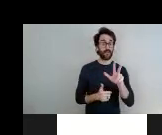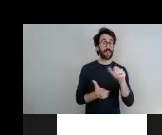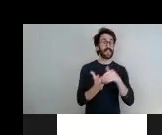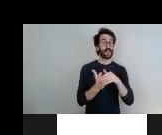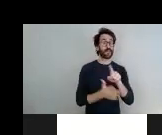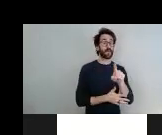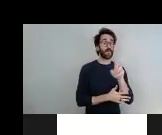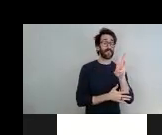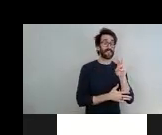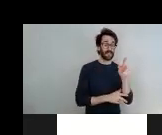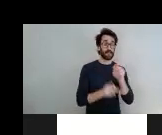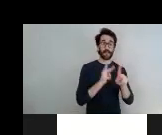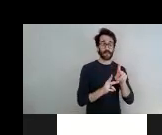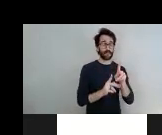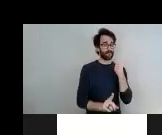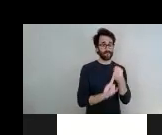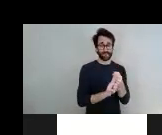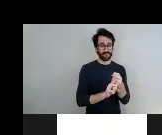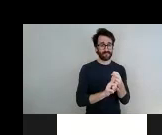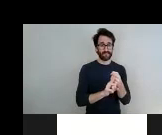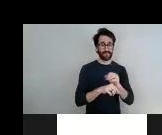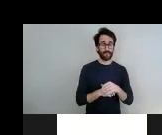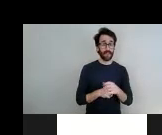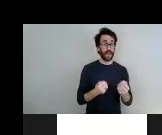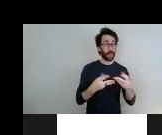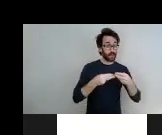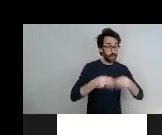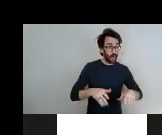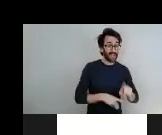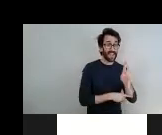3,160 victims with a total loss of 18 million.